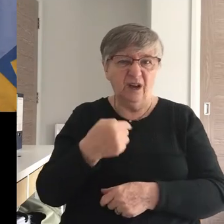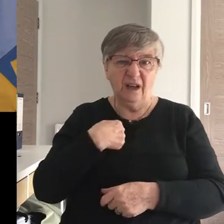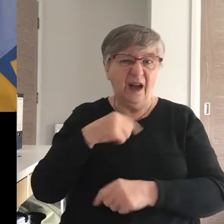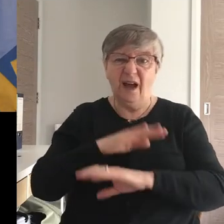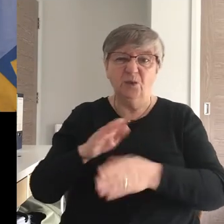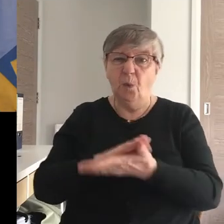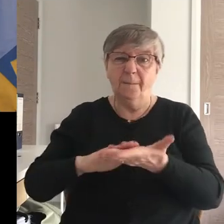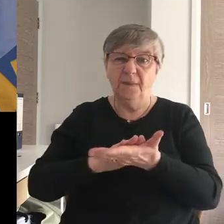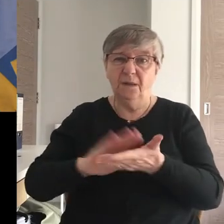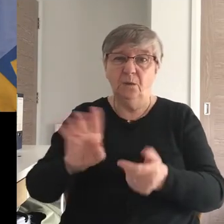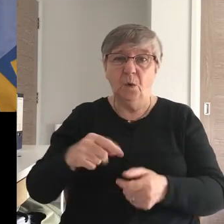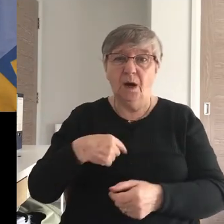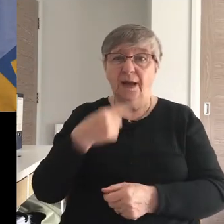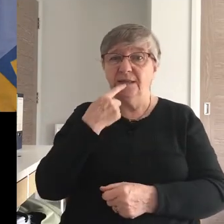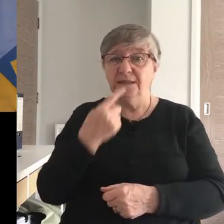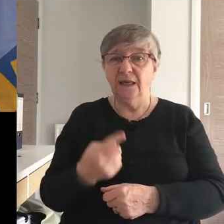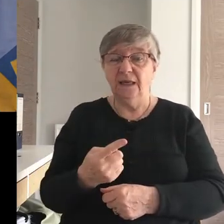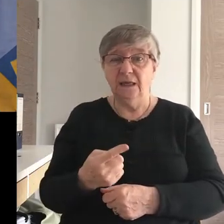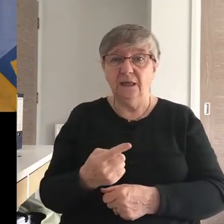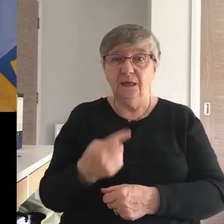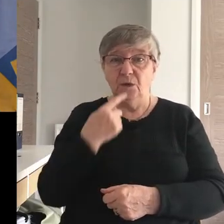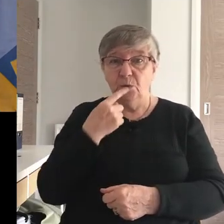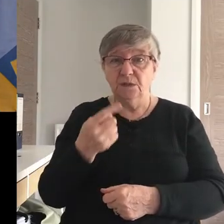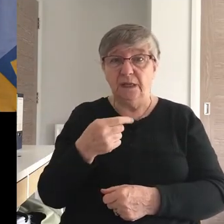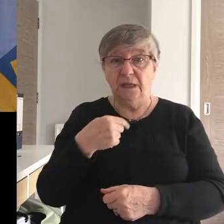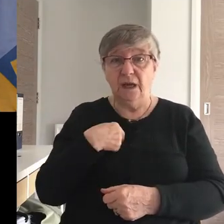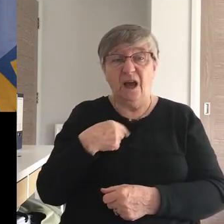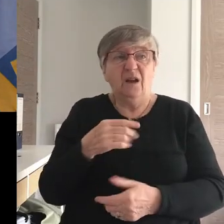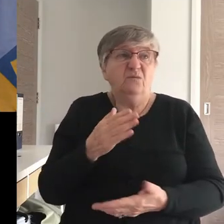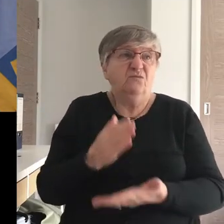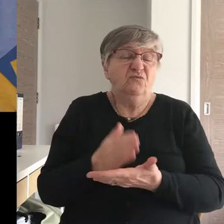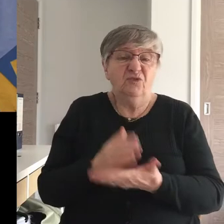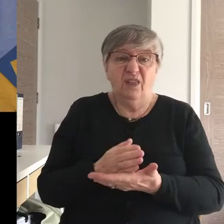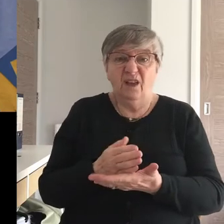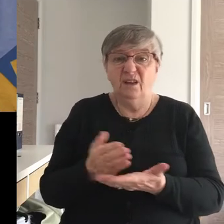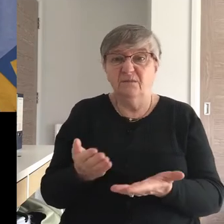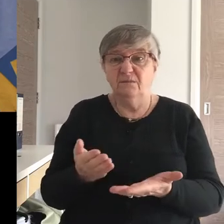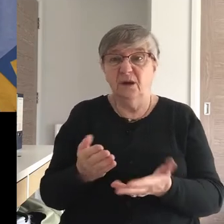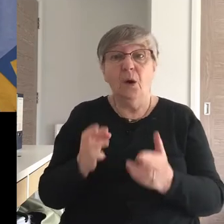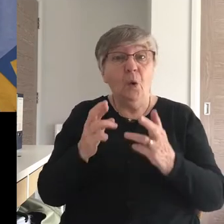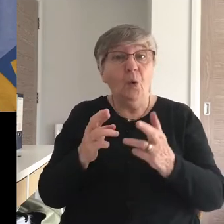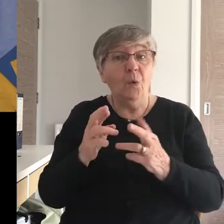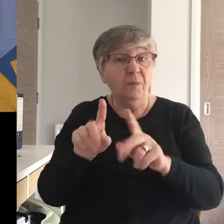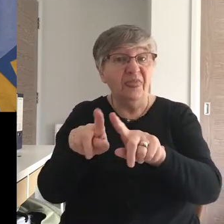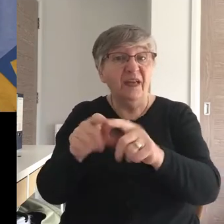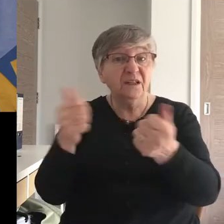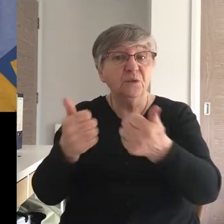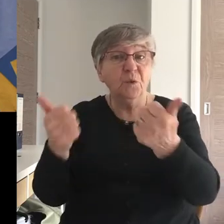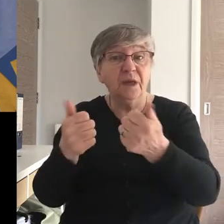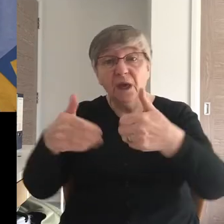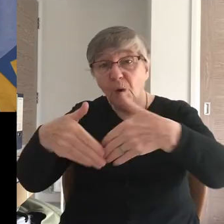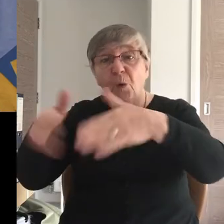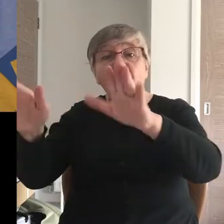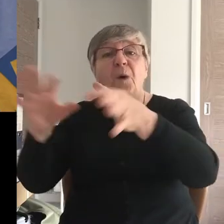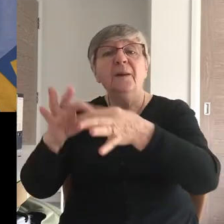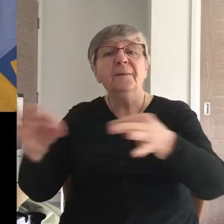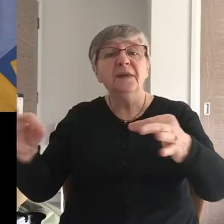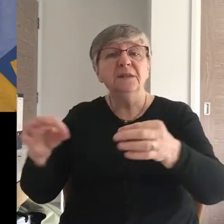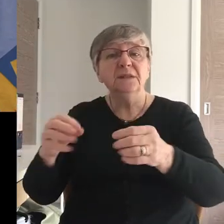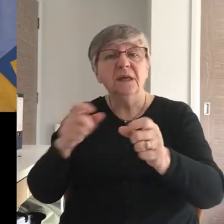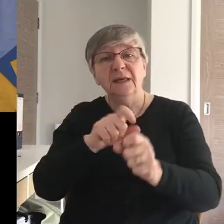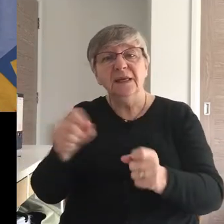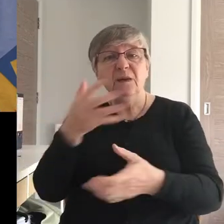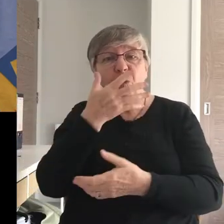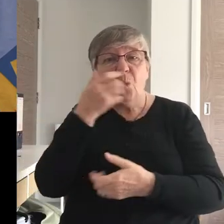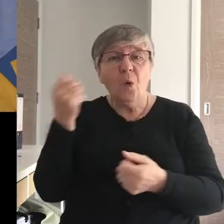that. You're saying, I really, you know, hope that things go well with you. Go in peace, keep warm and